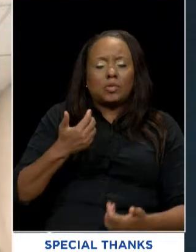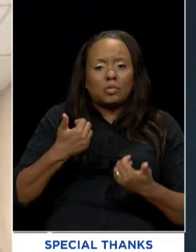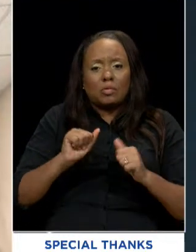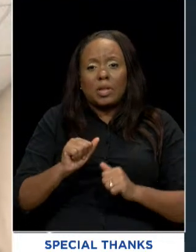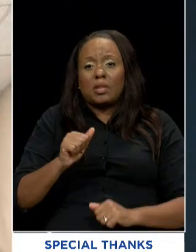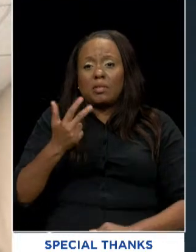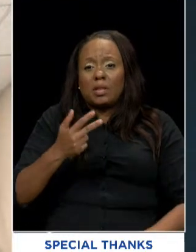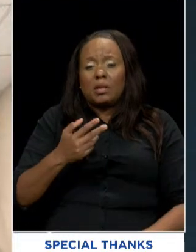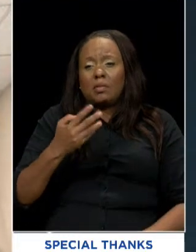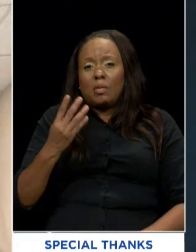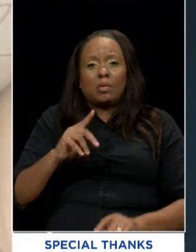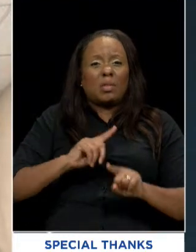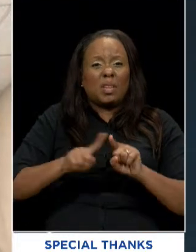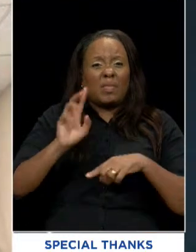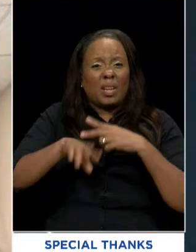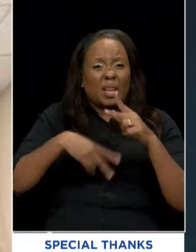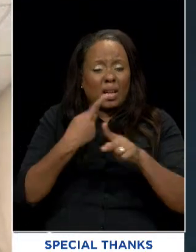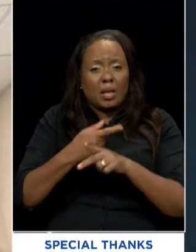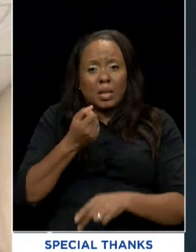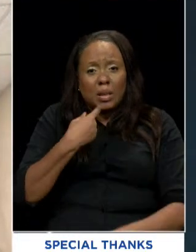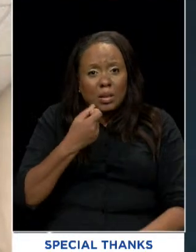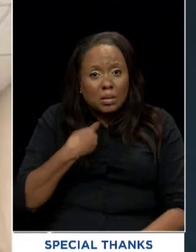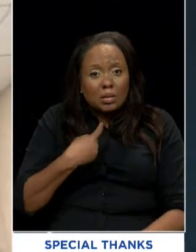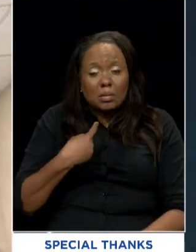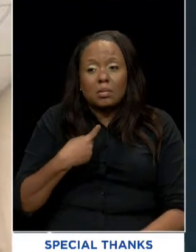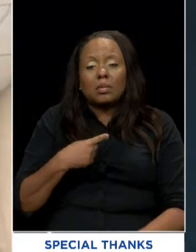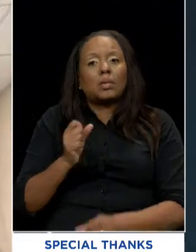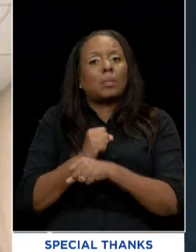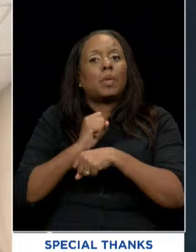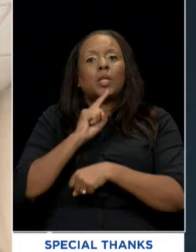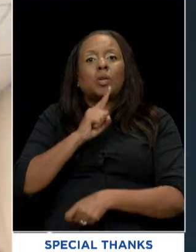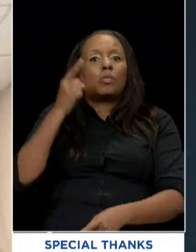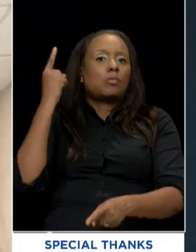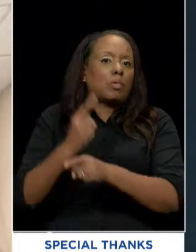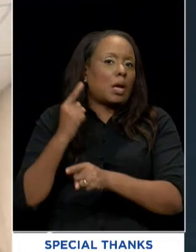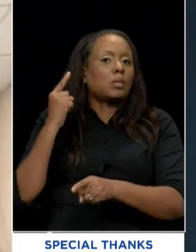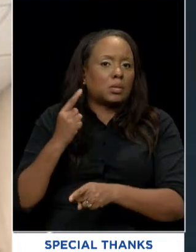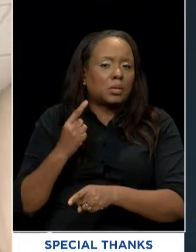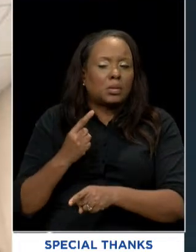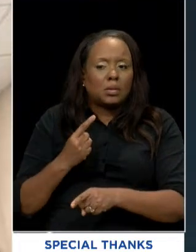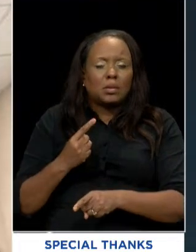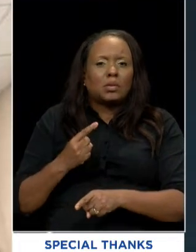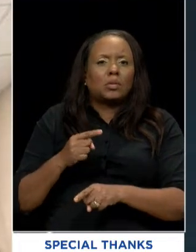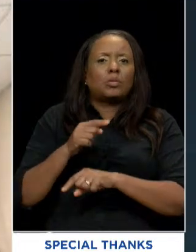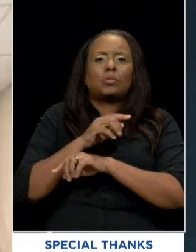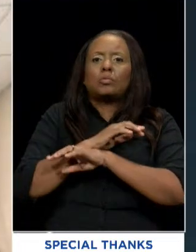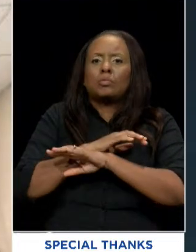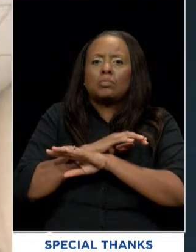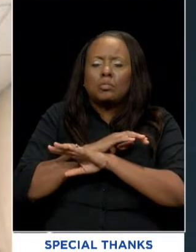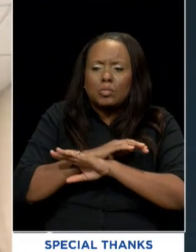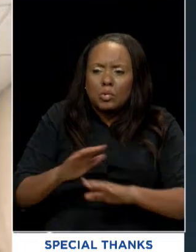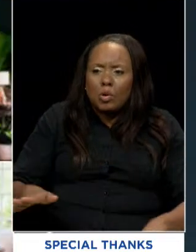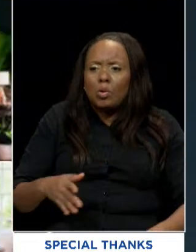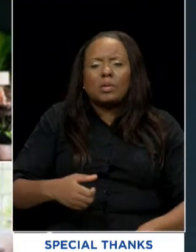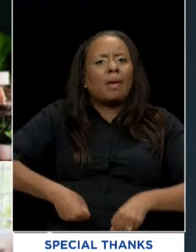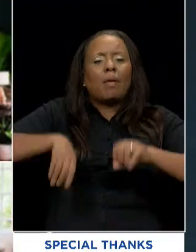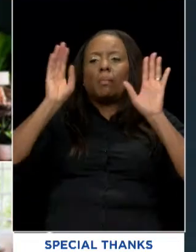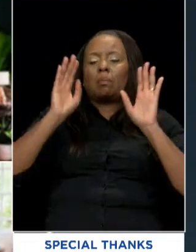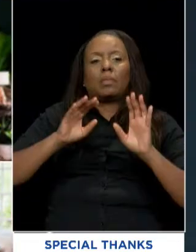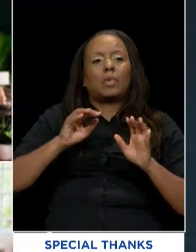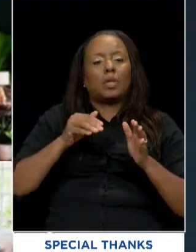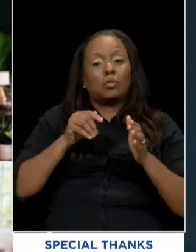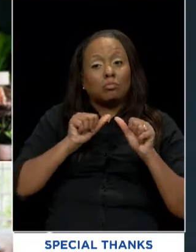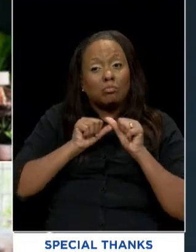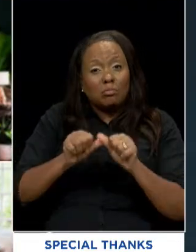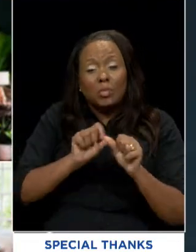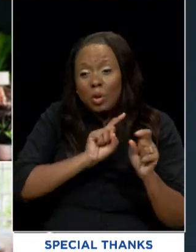we get it right, but we will work with them to get them to that point in time and have some faith in the system, that we're there to